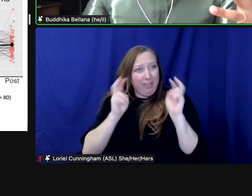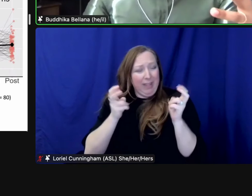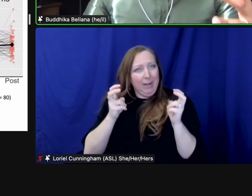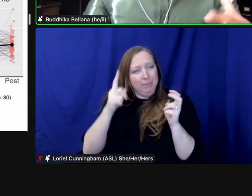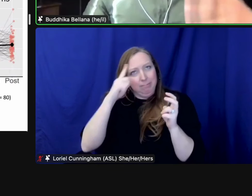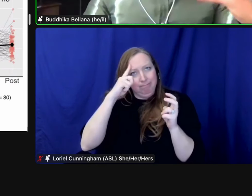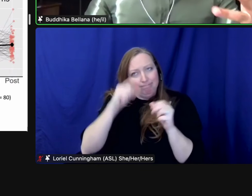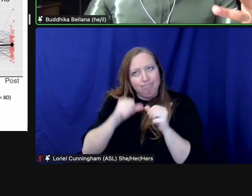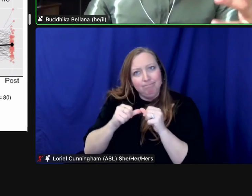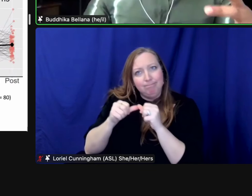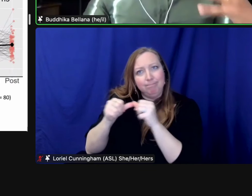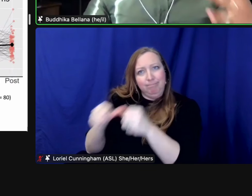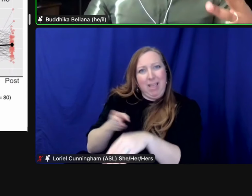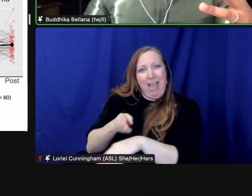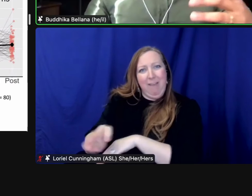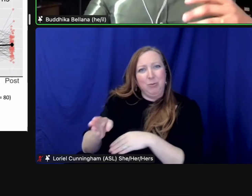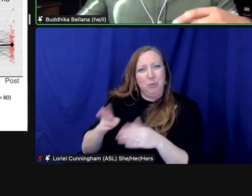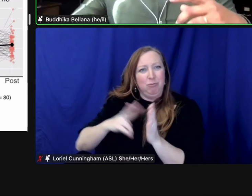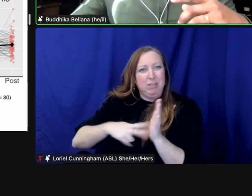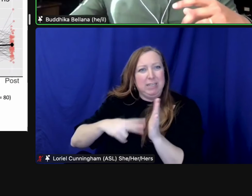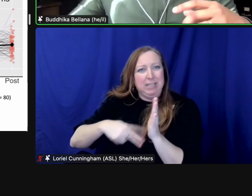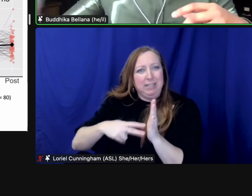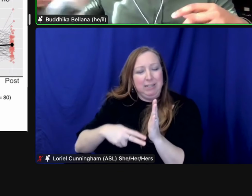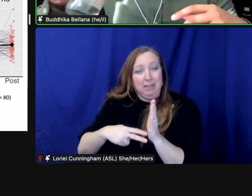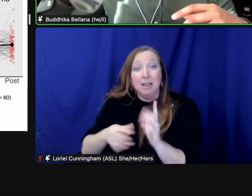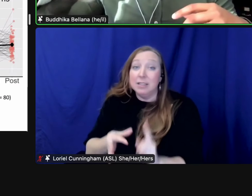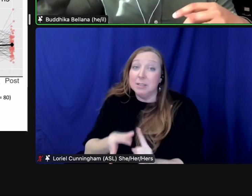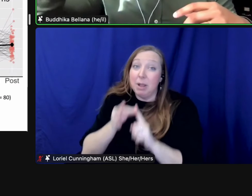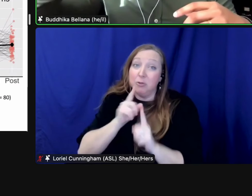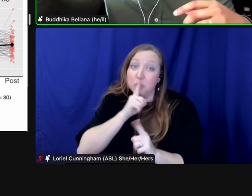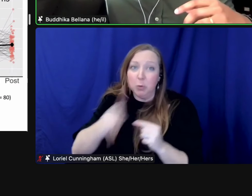especially the case when stories are intact.